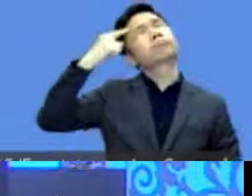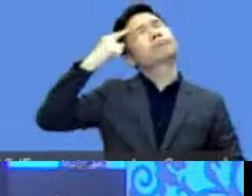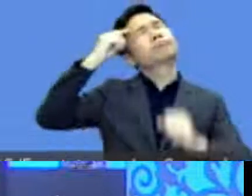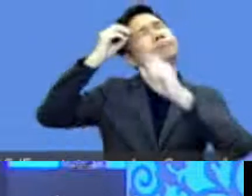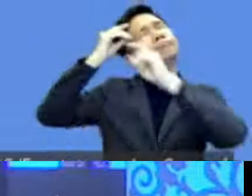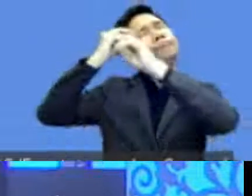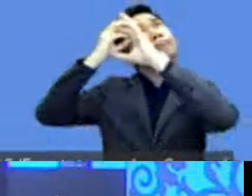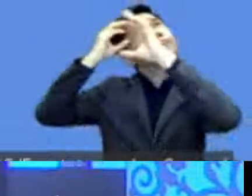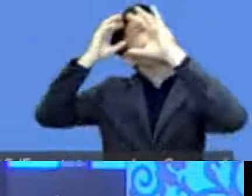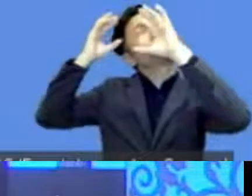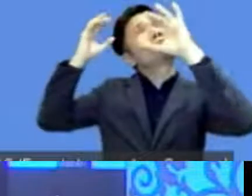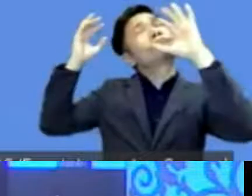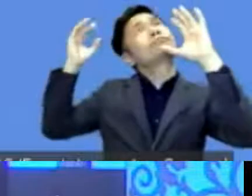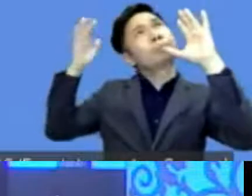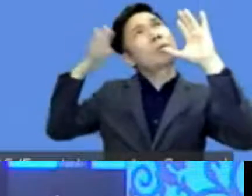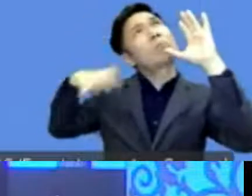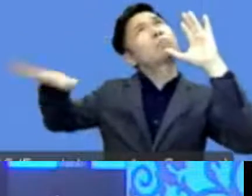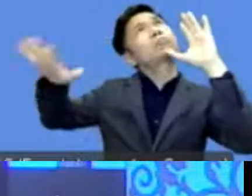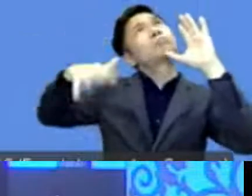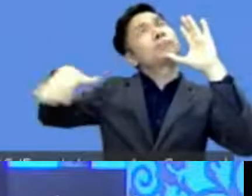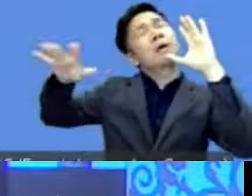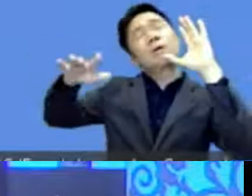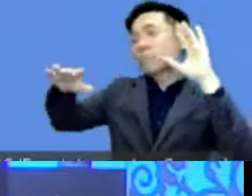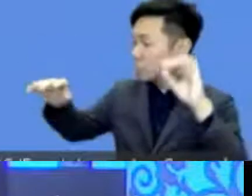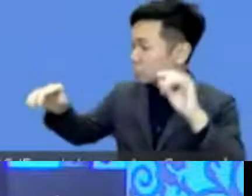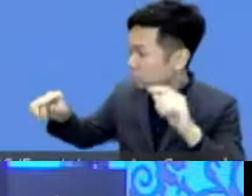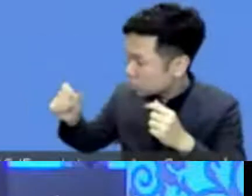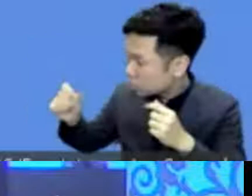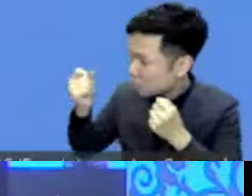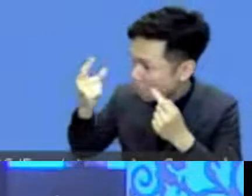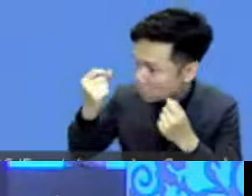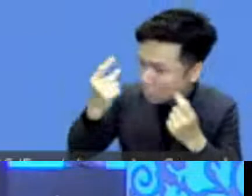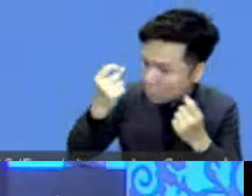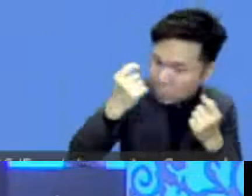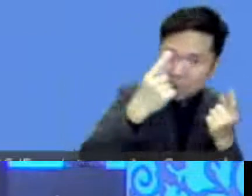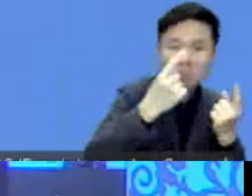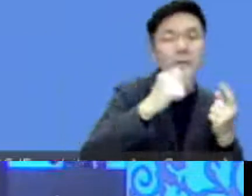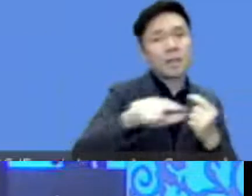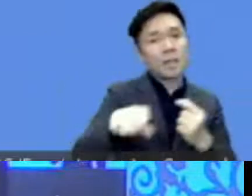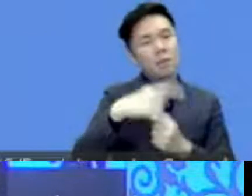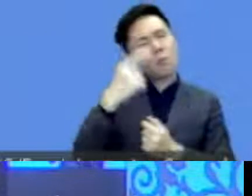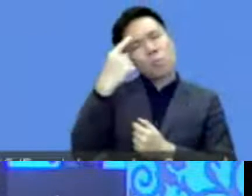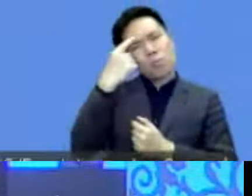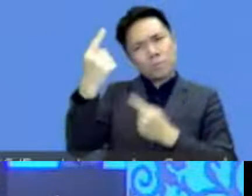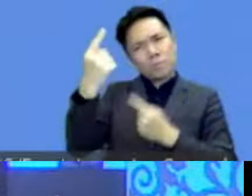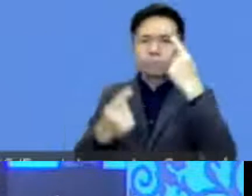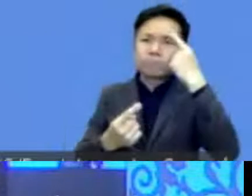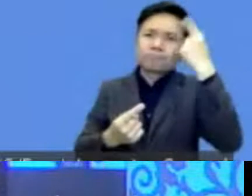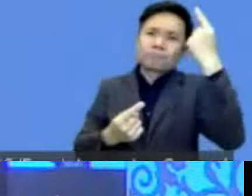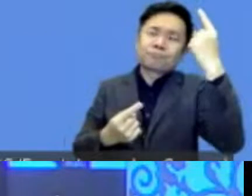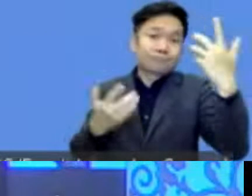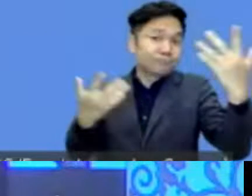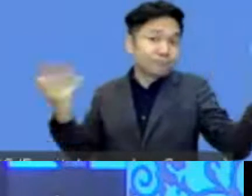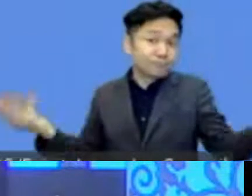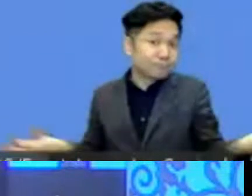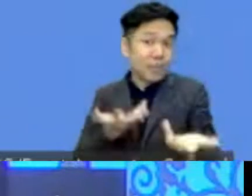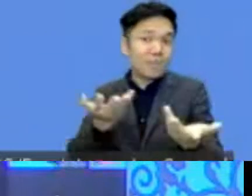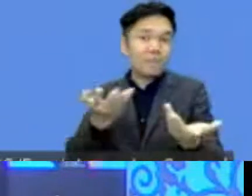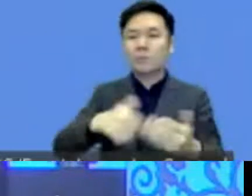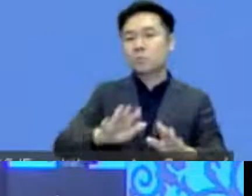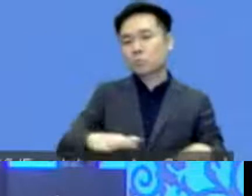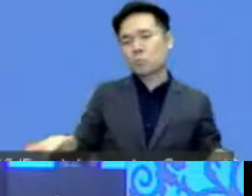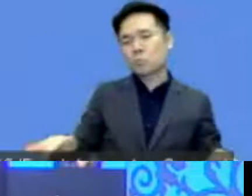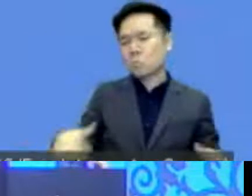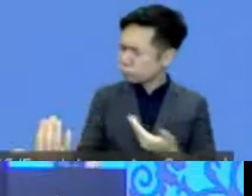builds empathy, and we have had to be innovative and creative to keep our students engaged,